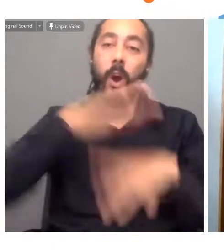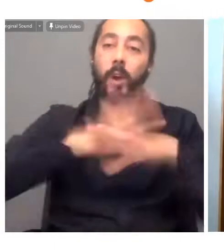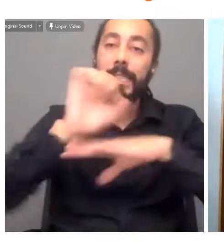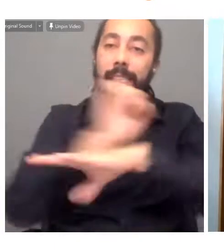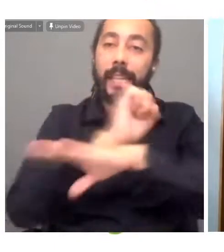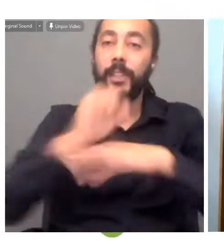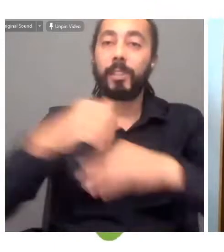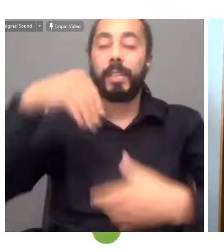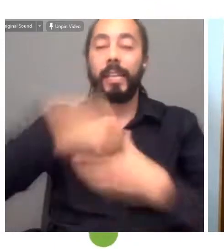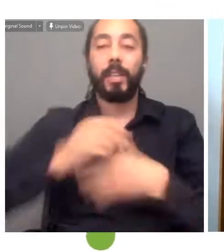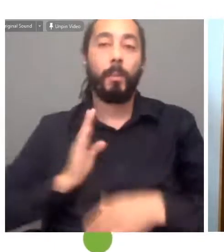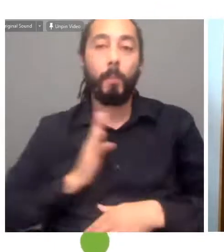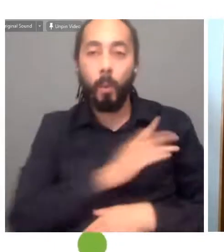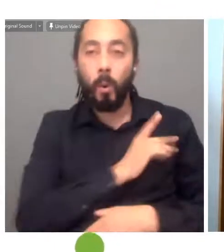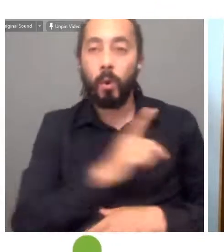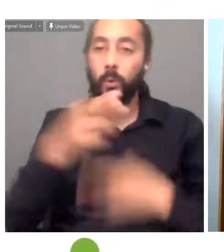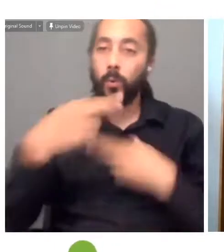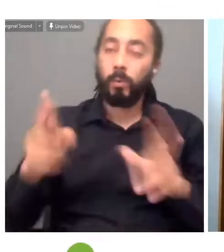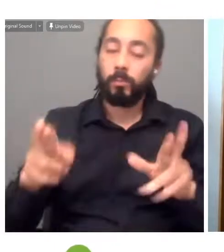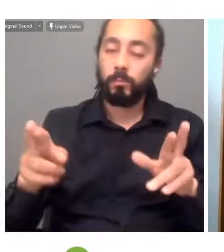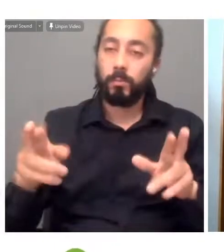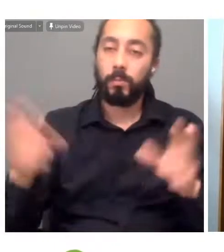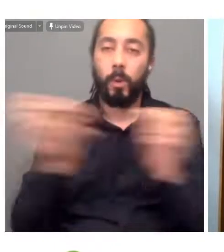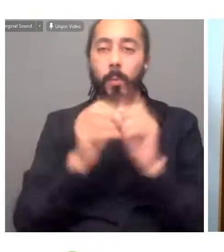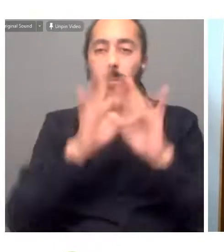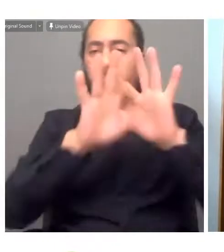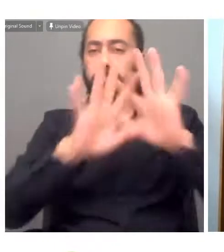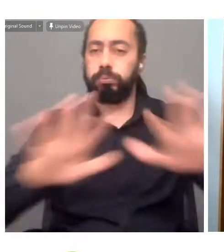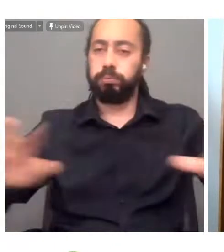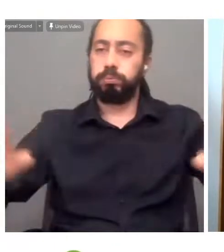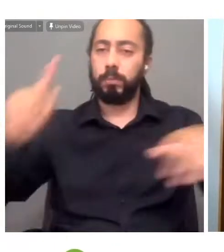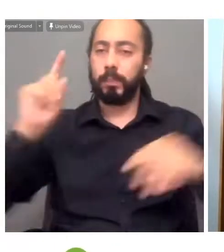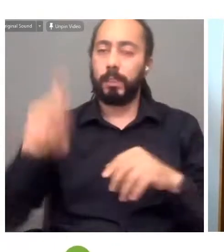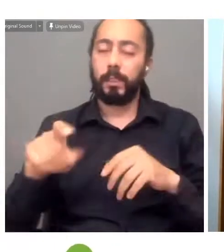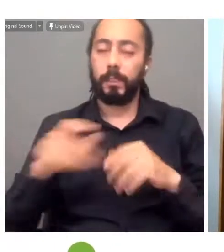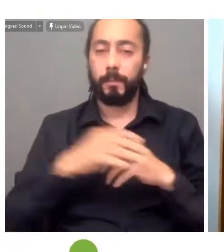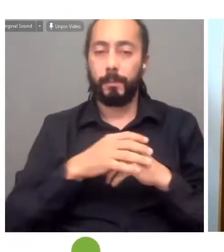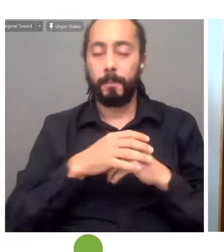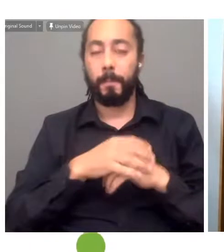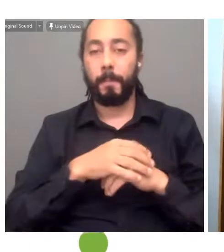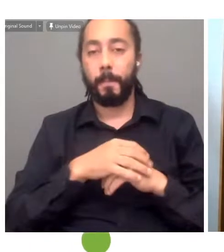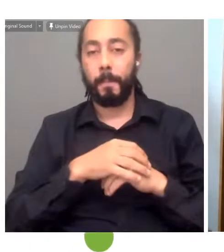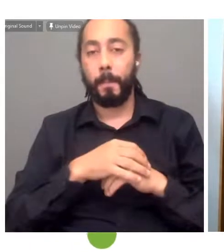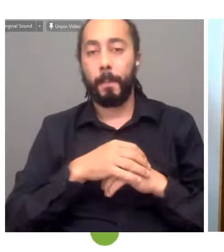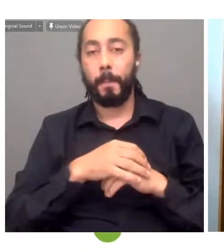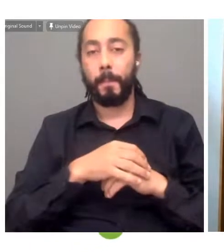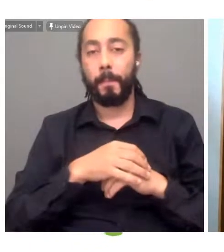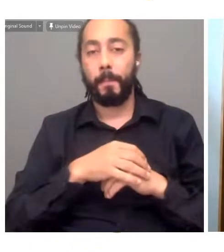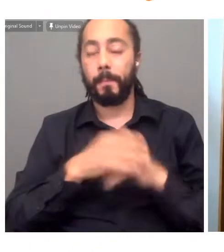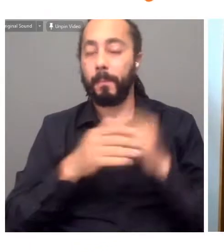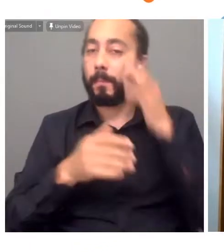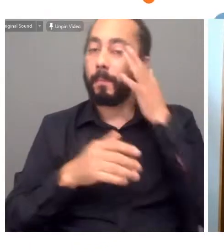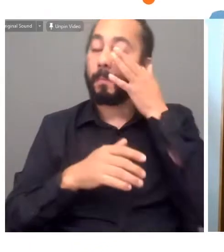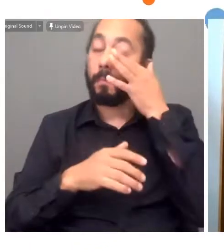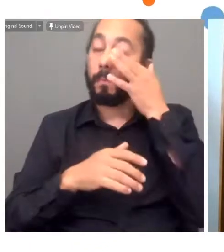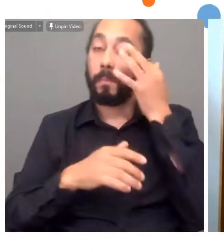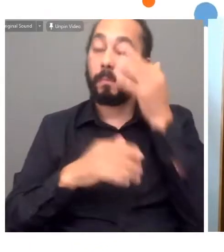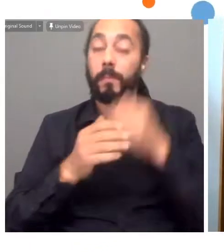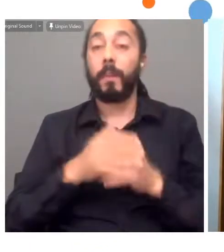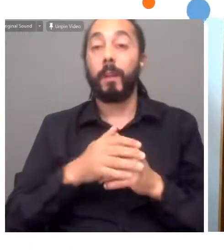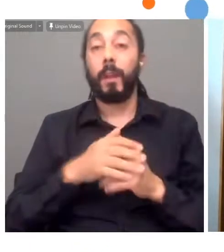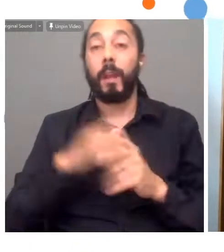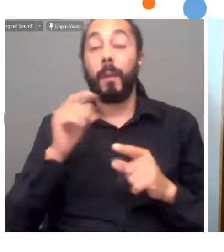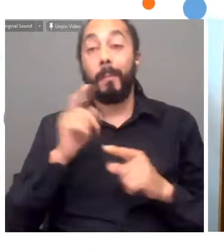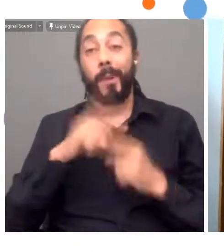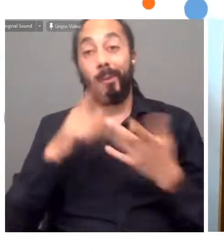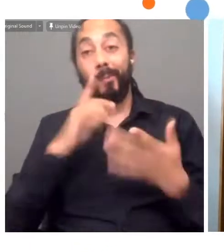it's somewhat extremely optimistic to keep having the same people on our decision-making